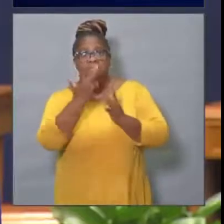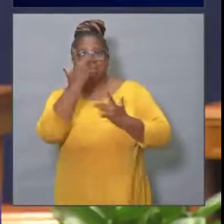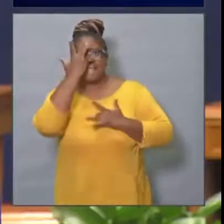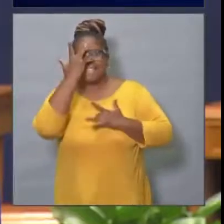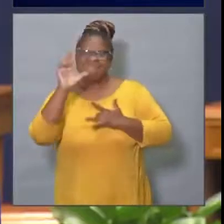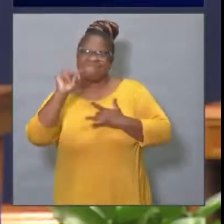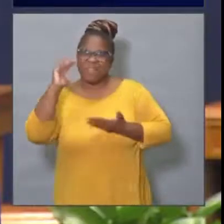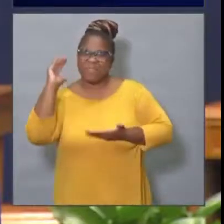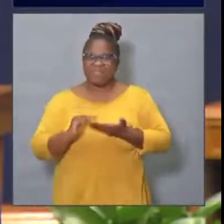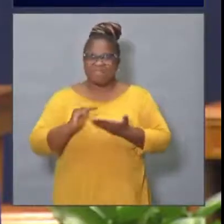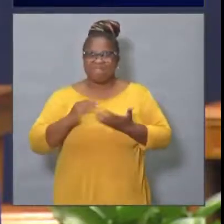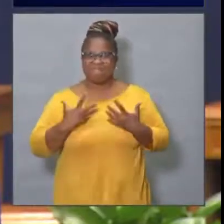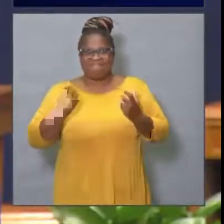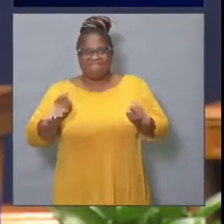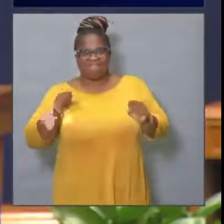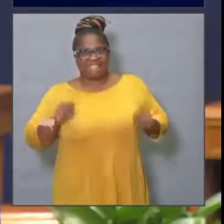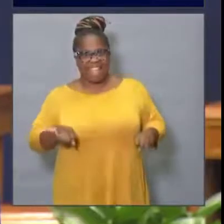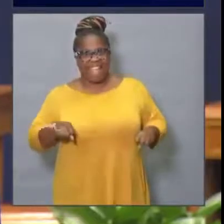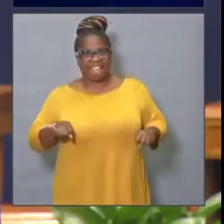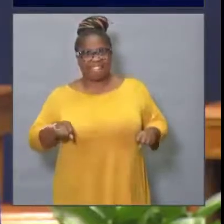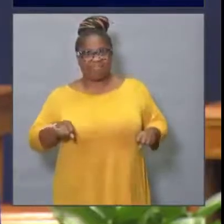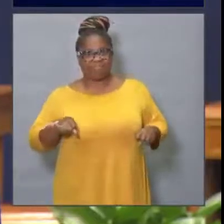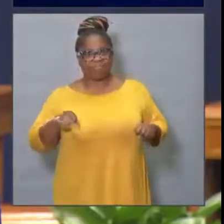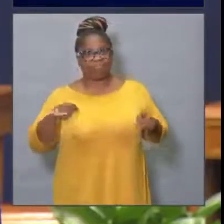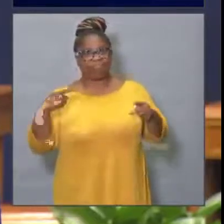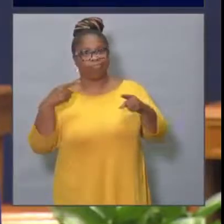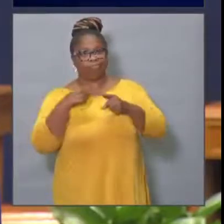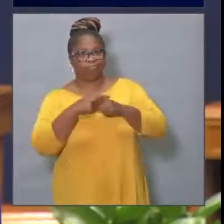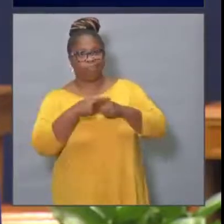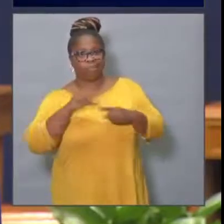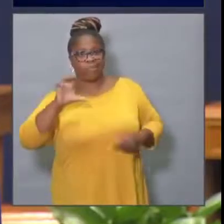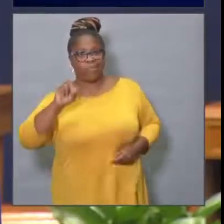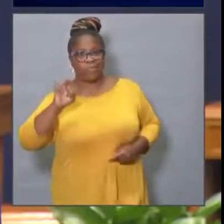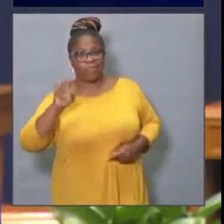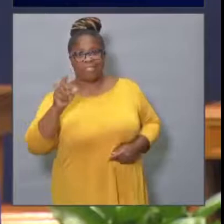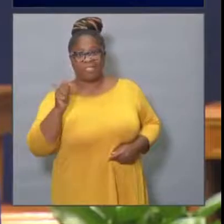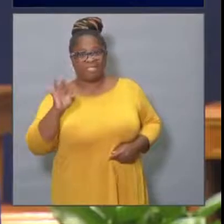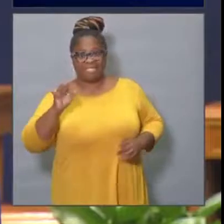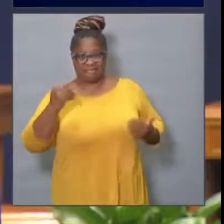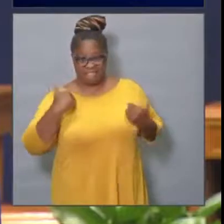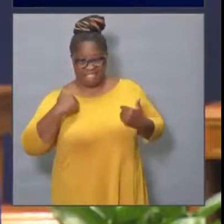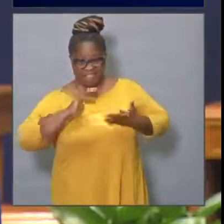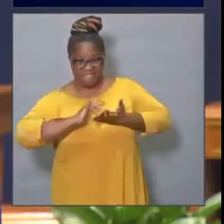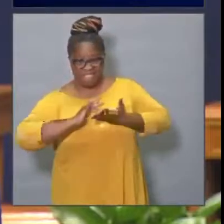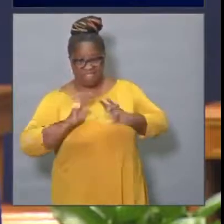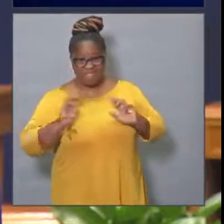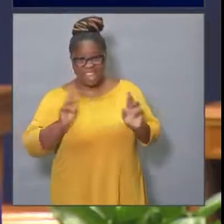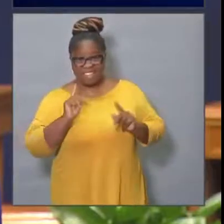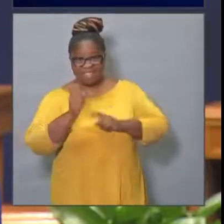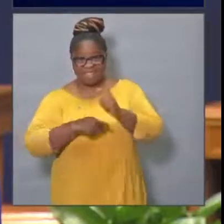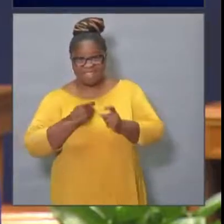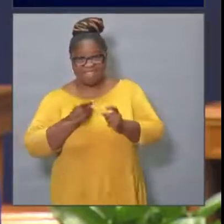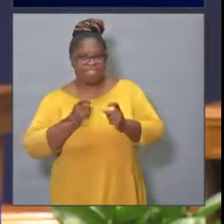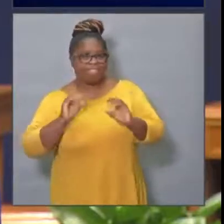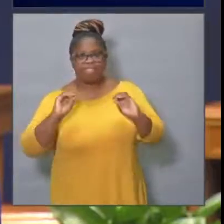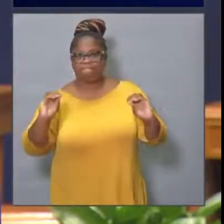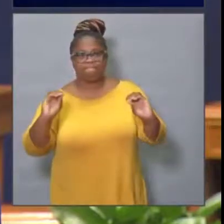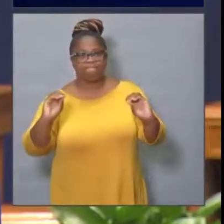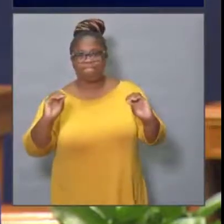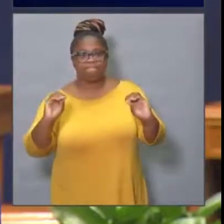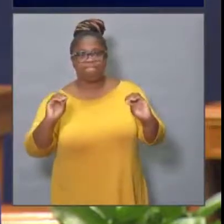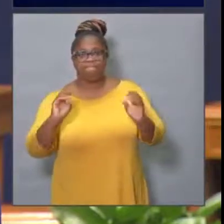for COVID-19, there is no medicine that is proven to improve outcomes among an outpatient population, so among